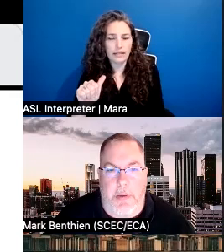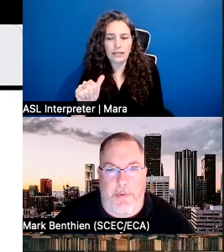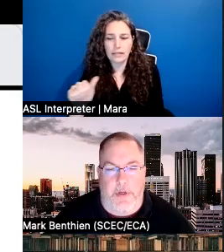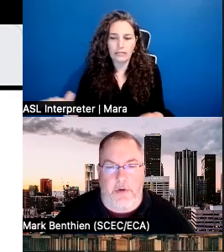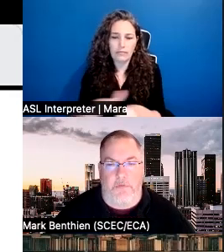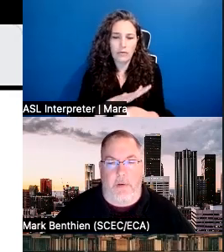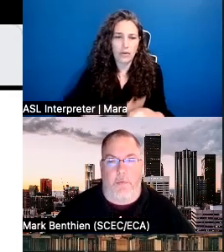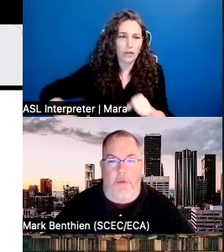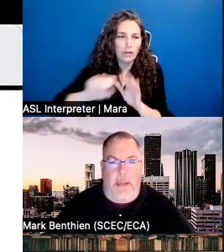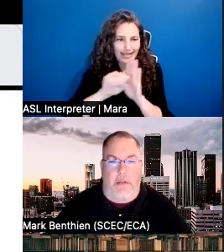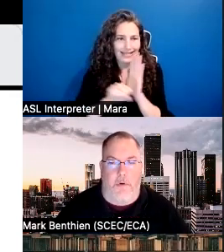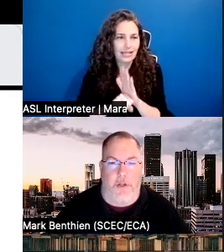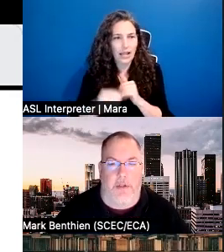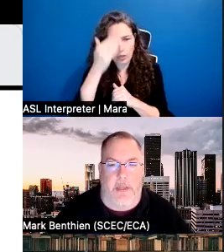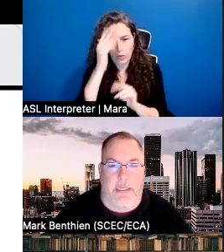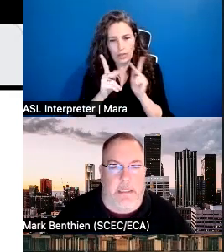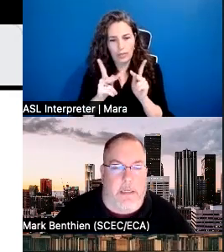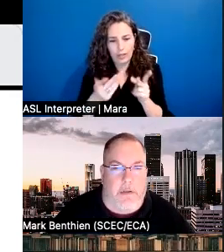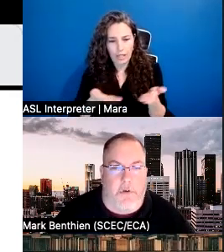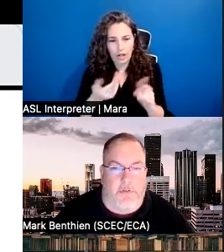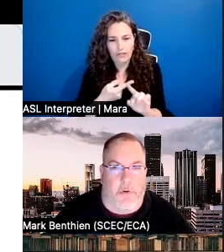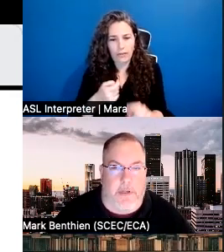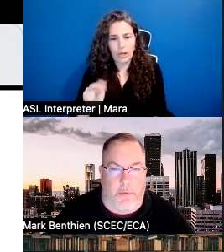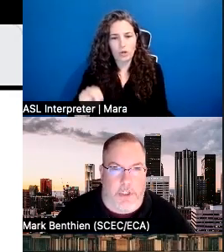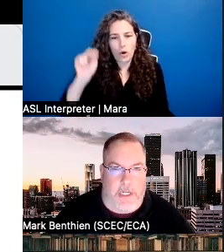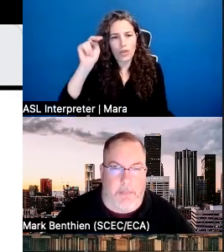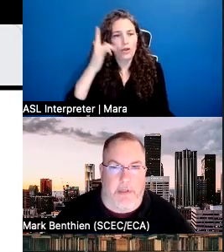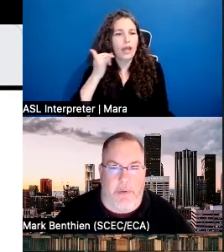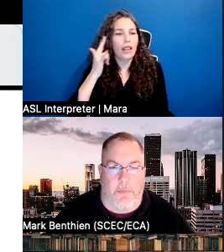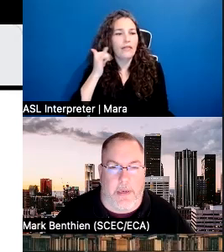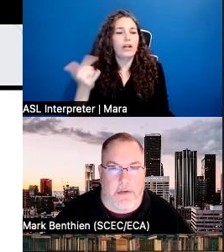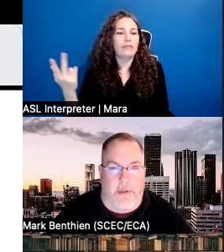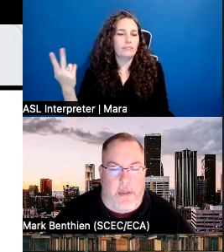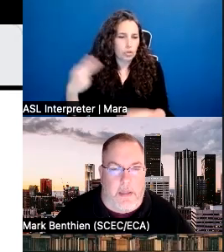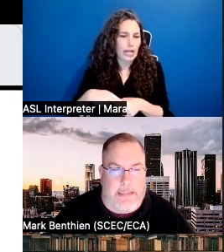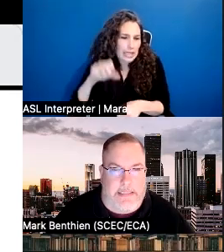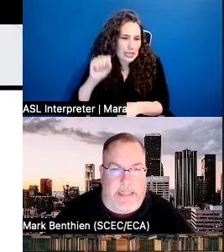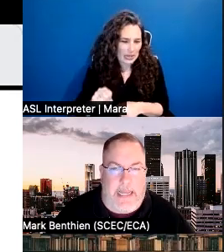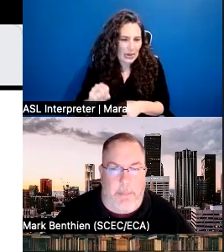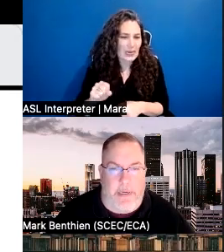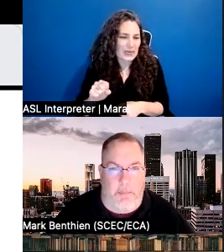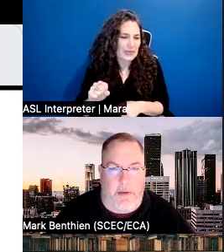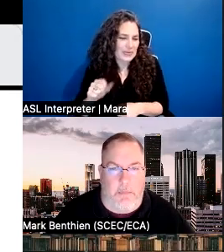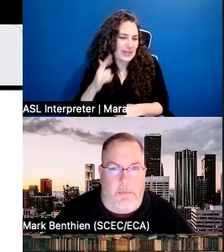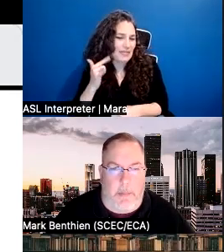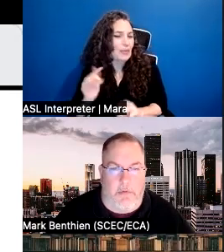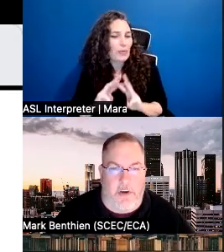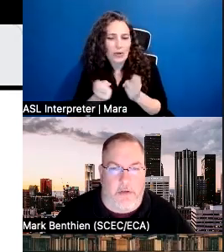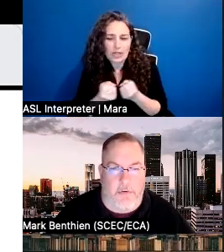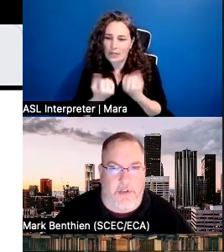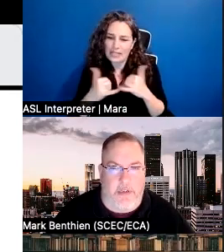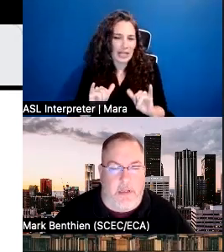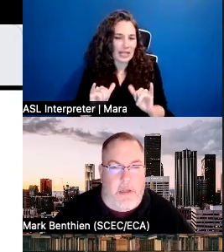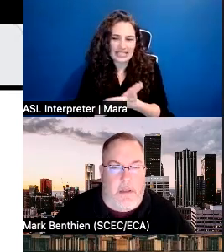there are people here from Northern California for the SoCal workshop, and we like to see that happening. Probably were